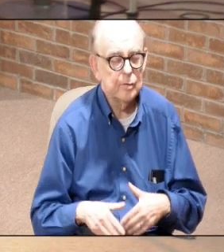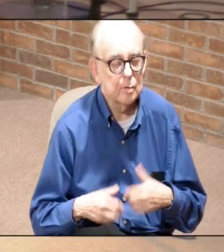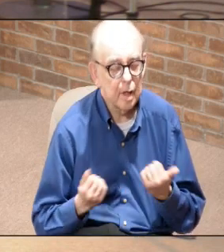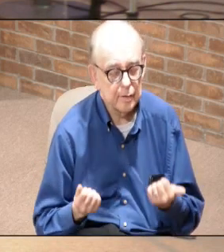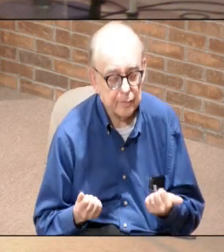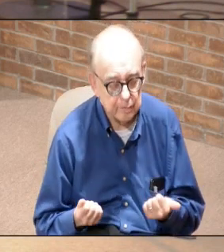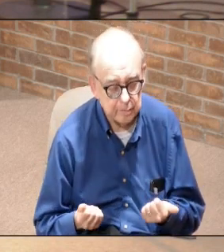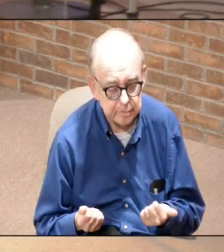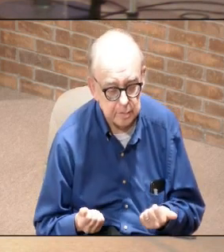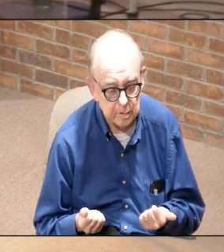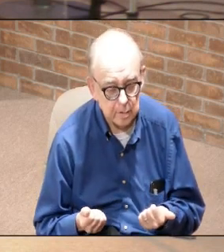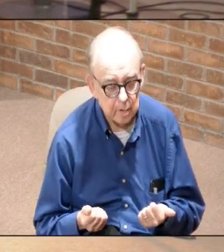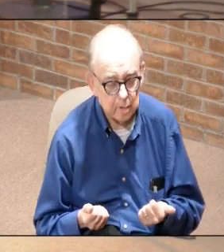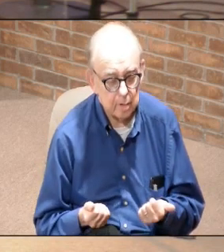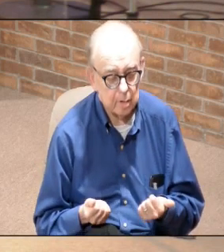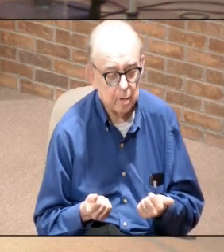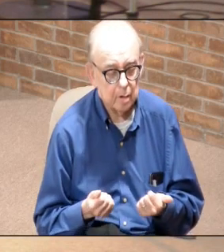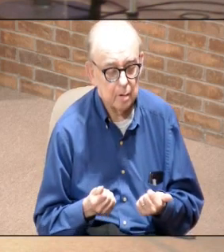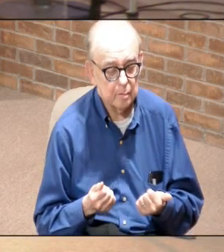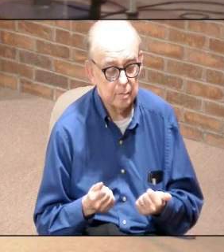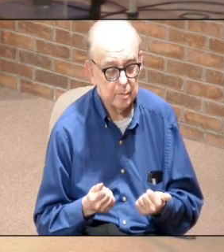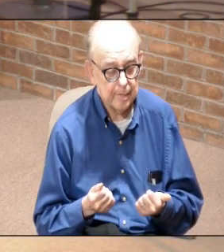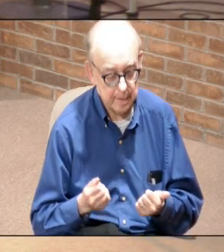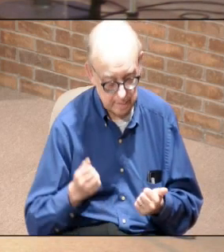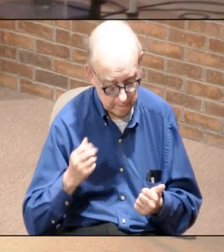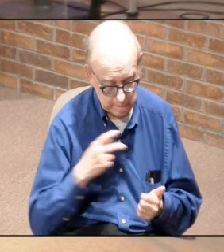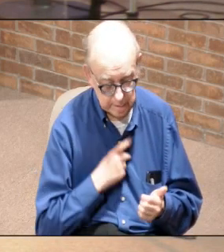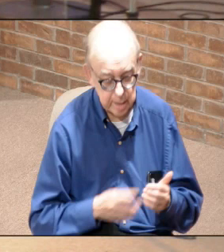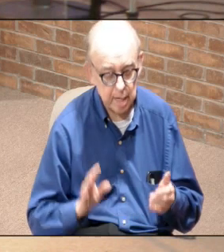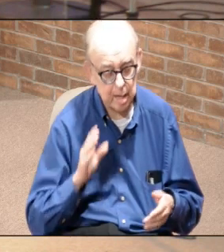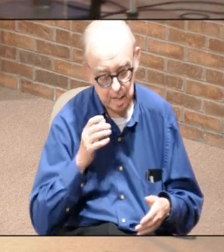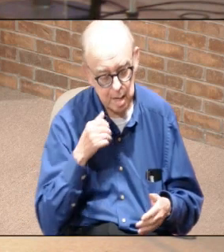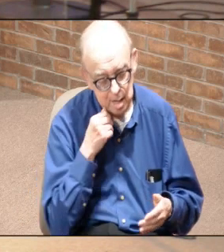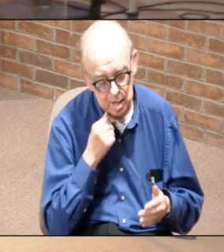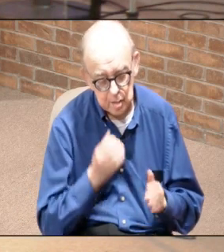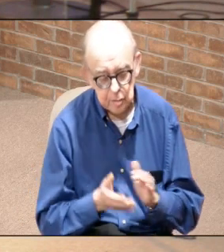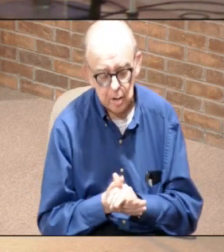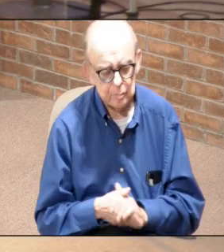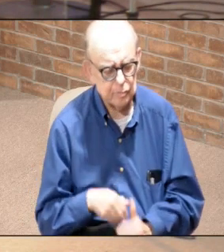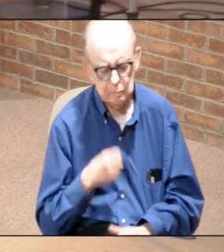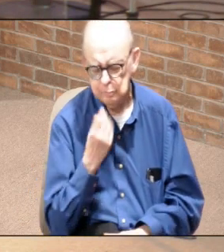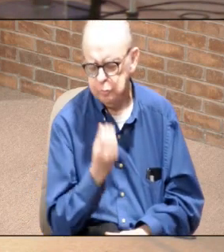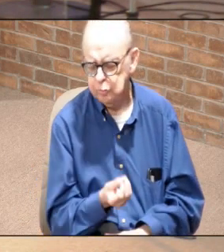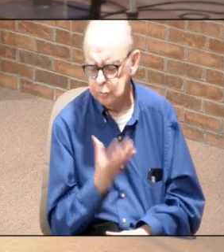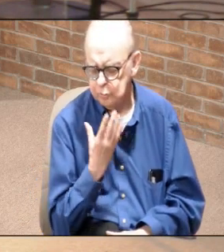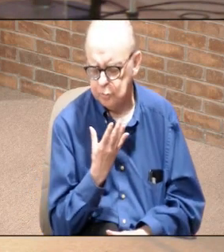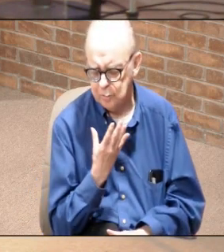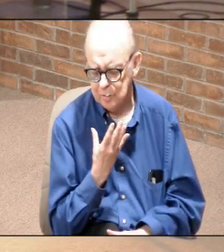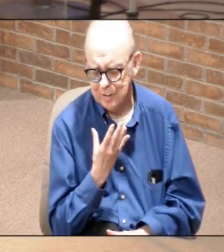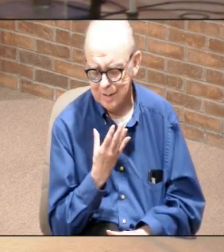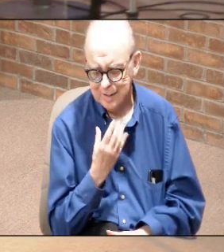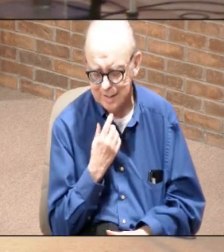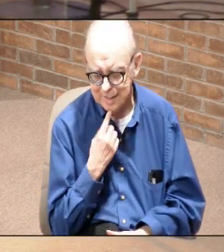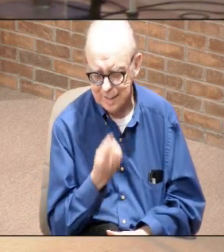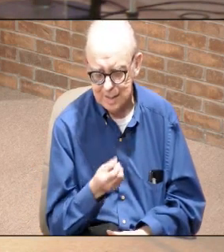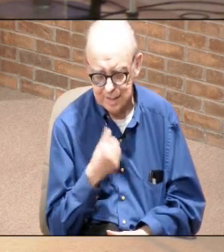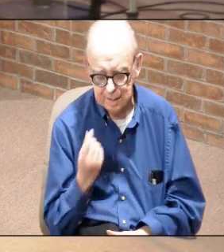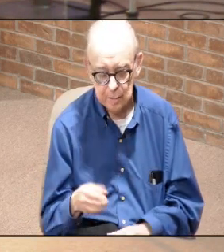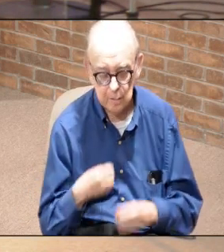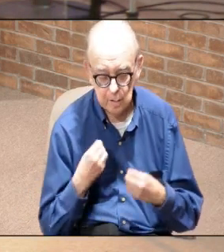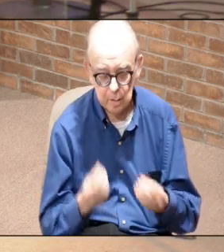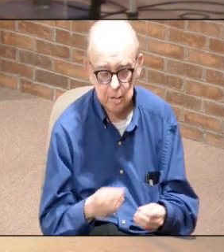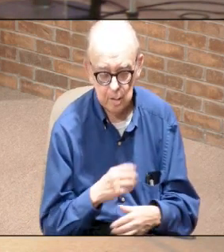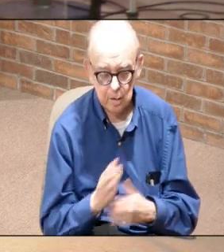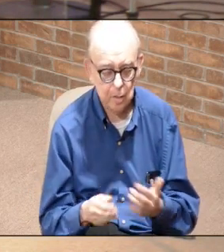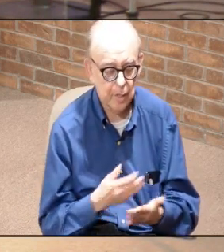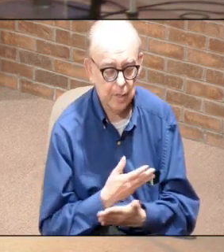life. He had a daughter. She's very beautiful. And he said, not only will I give you